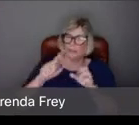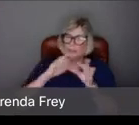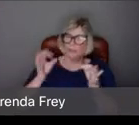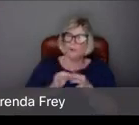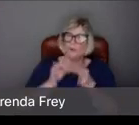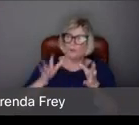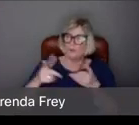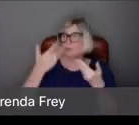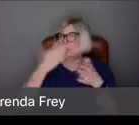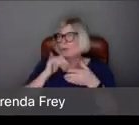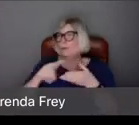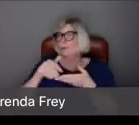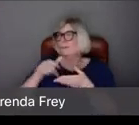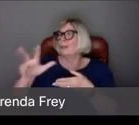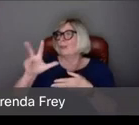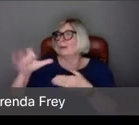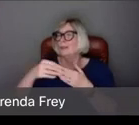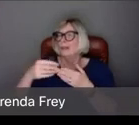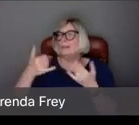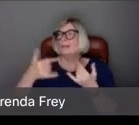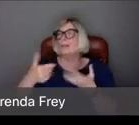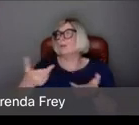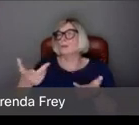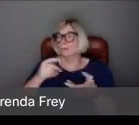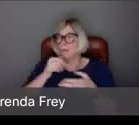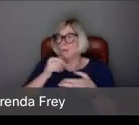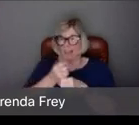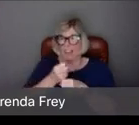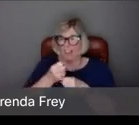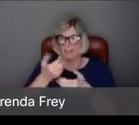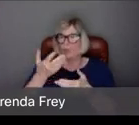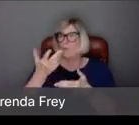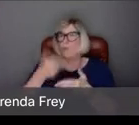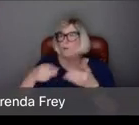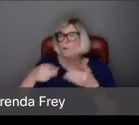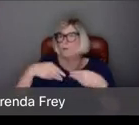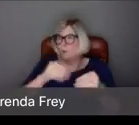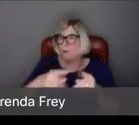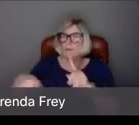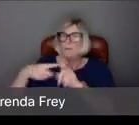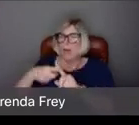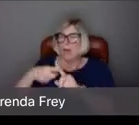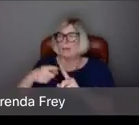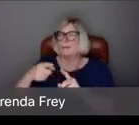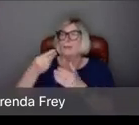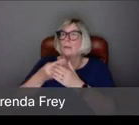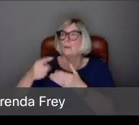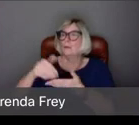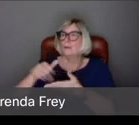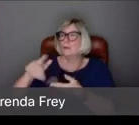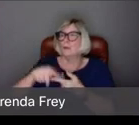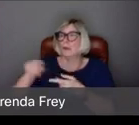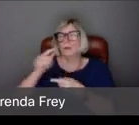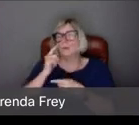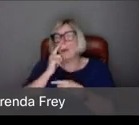check, bounces. send them $300 back, and you're now out both Right. the thing you sold as well as the money that you Right. sent back to them. So